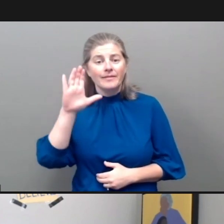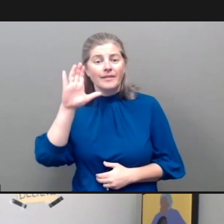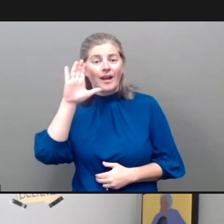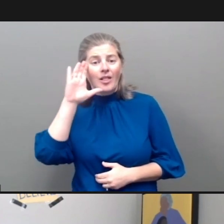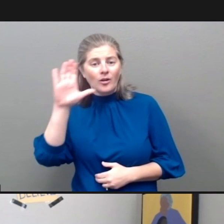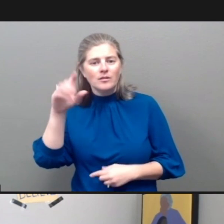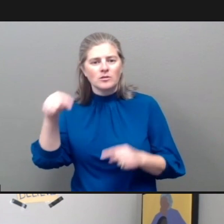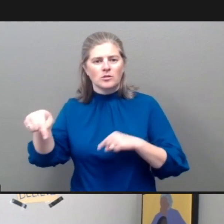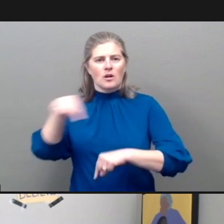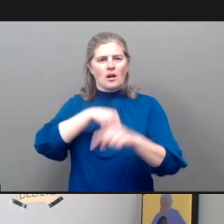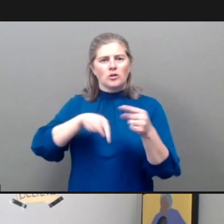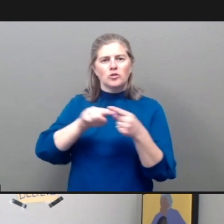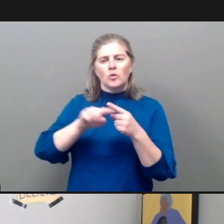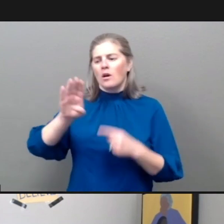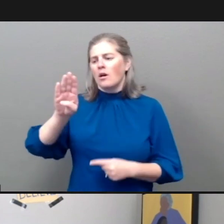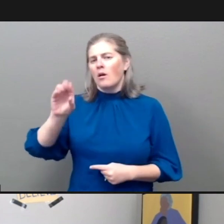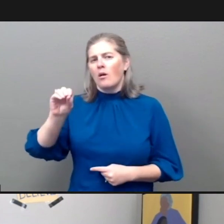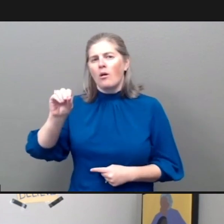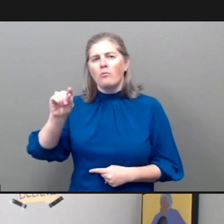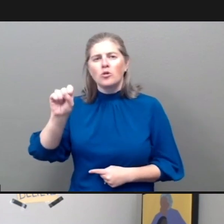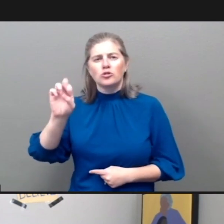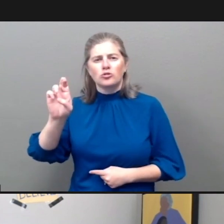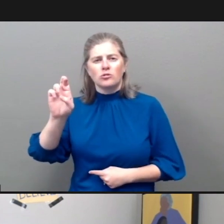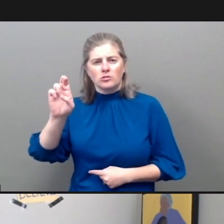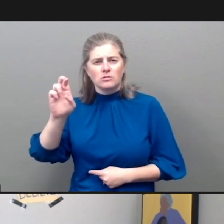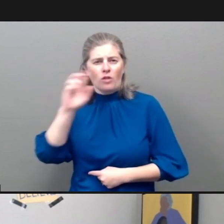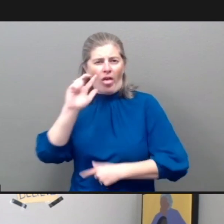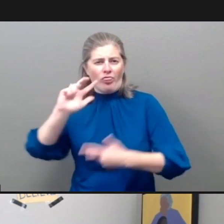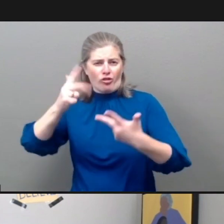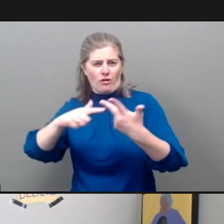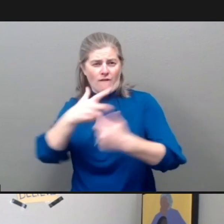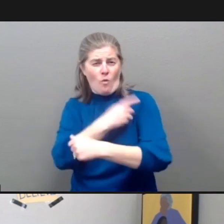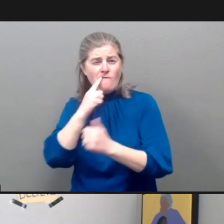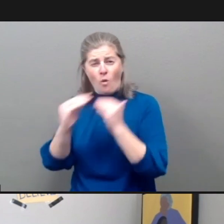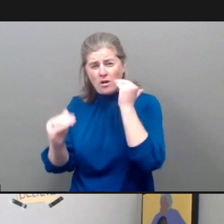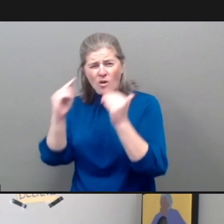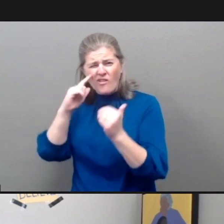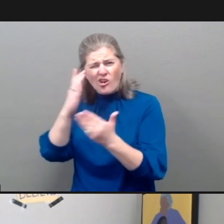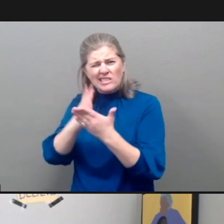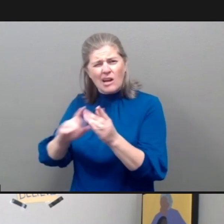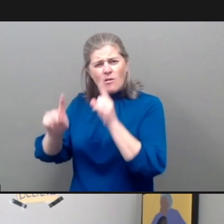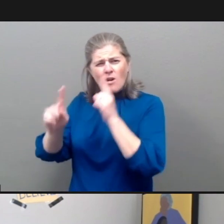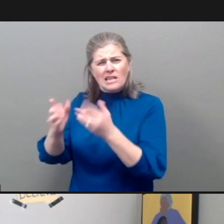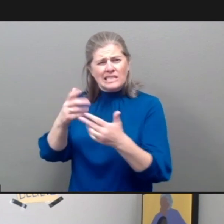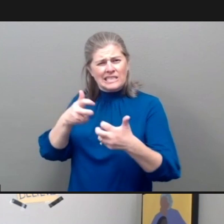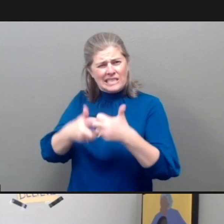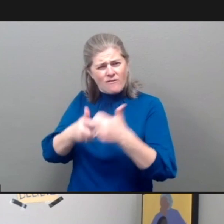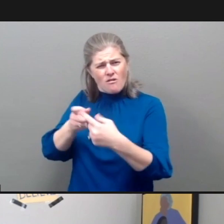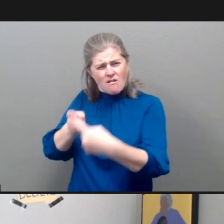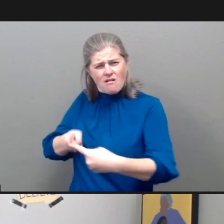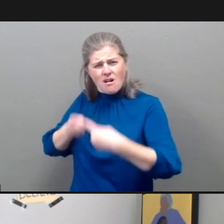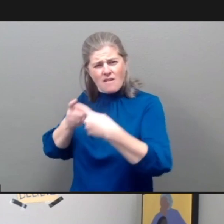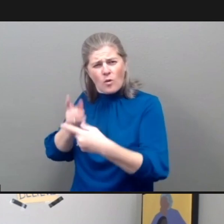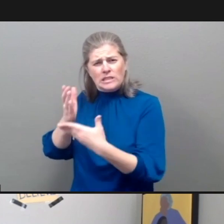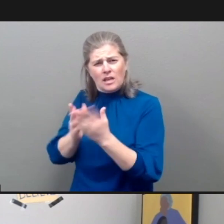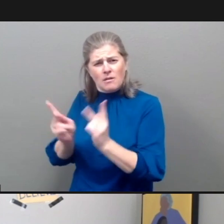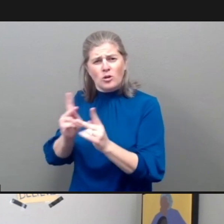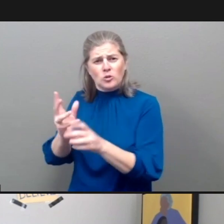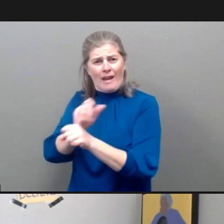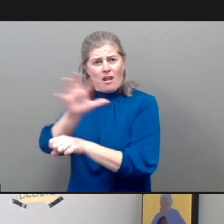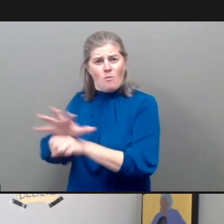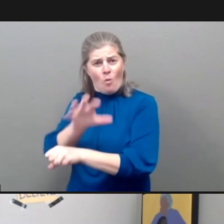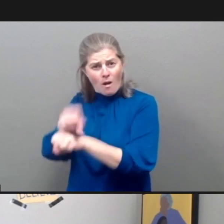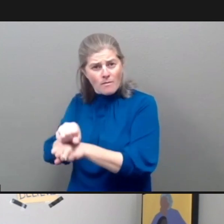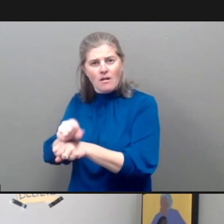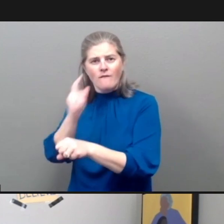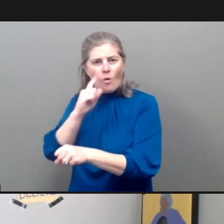to booster shots for adults. We've heard some reports that it can be difficult for some people to get an appointment for